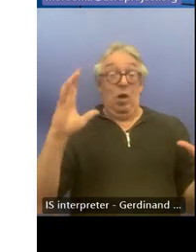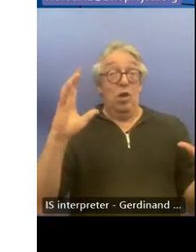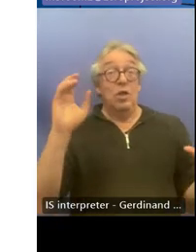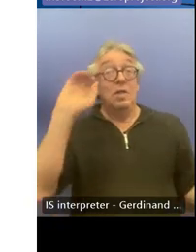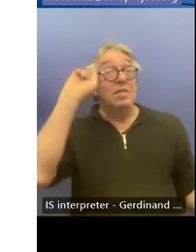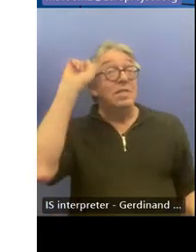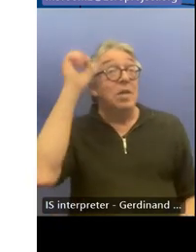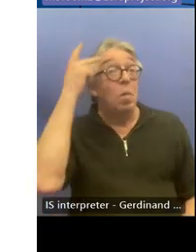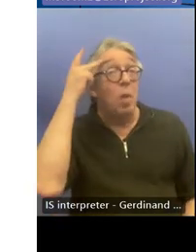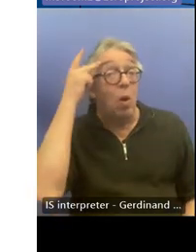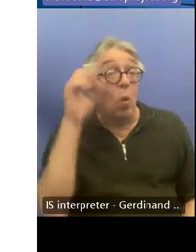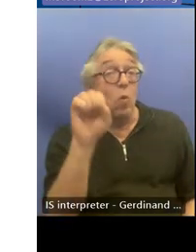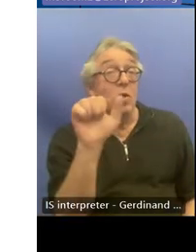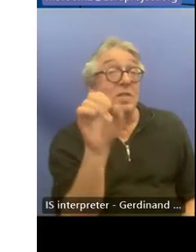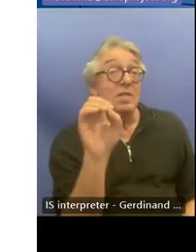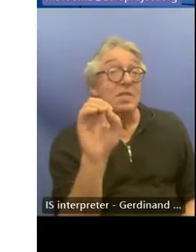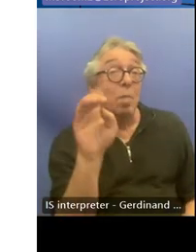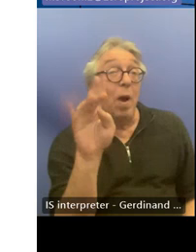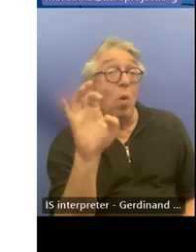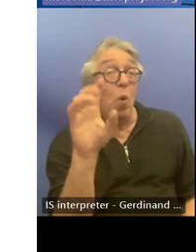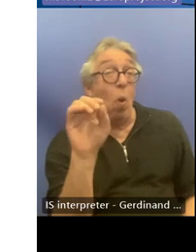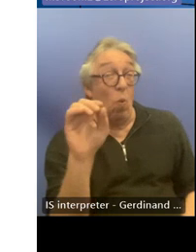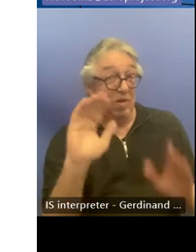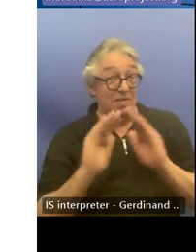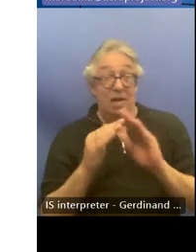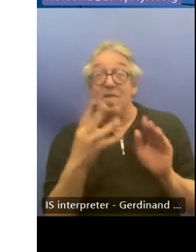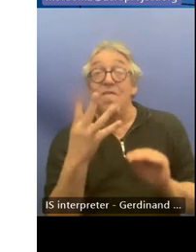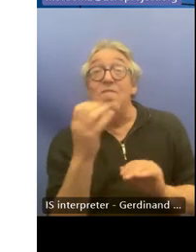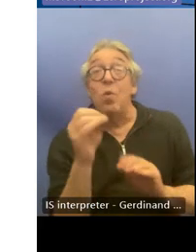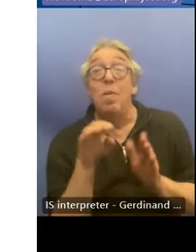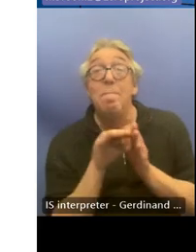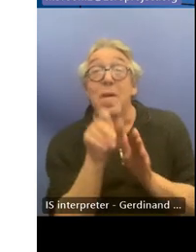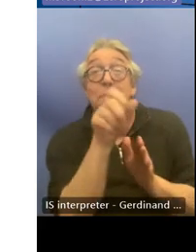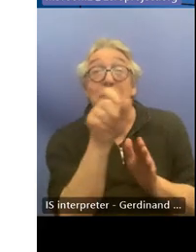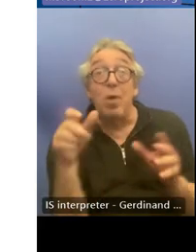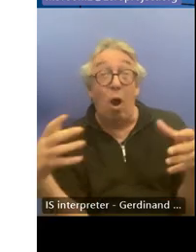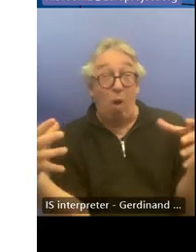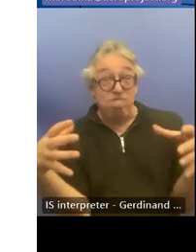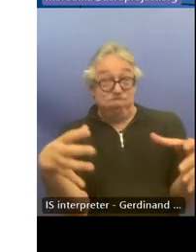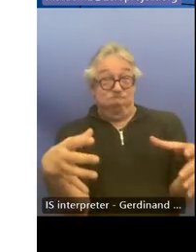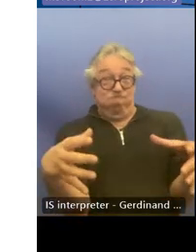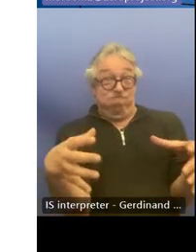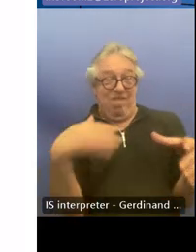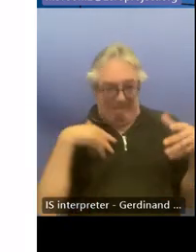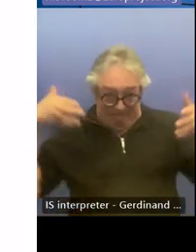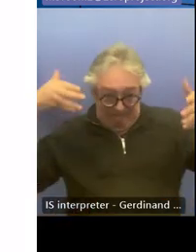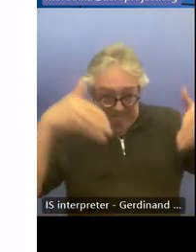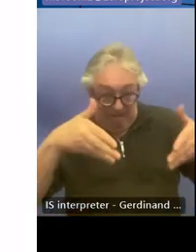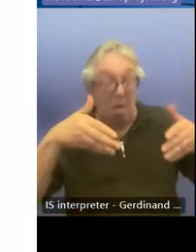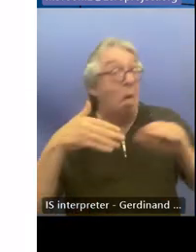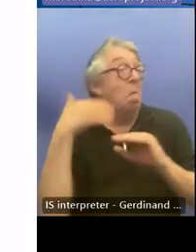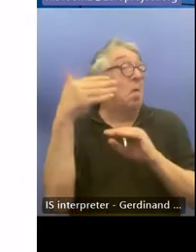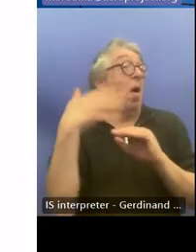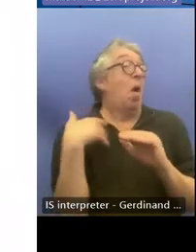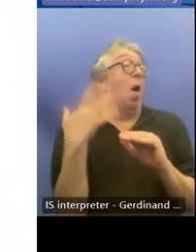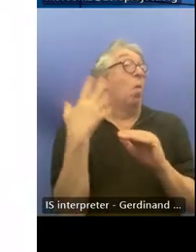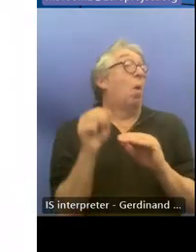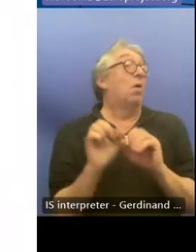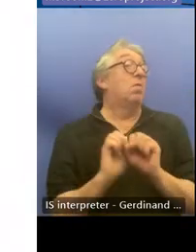the second moment, in the third moment, we would like to expand it for the other regions, areas, the